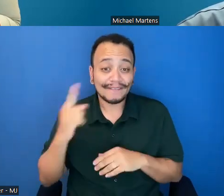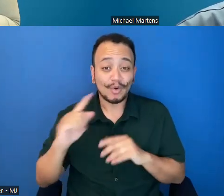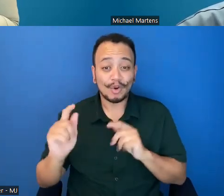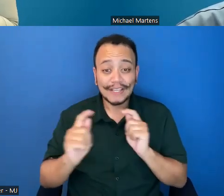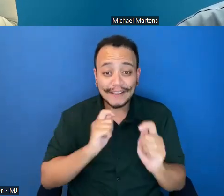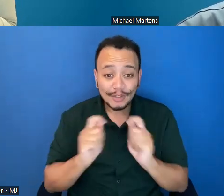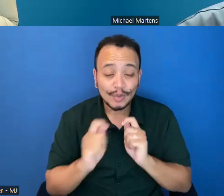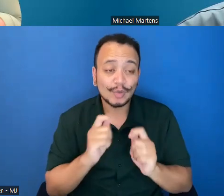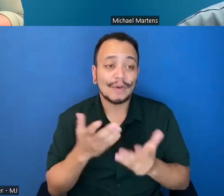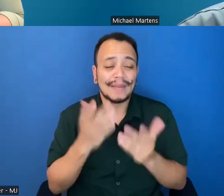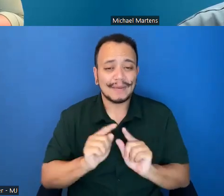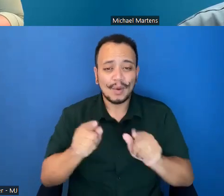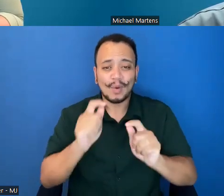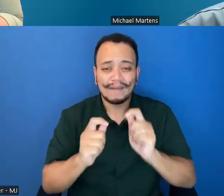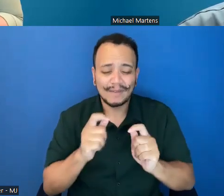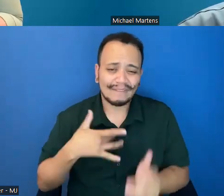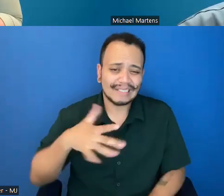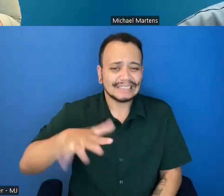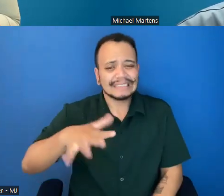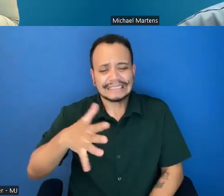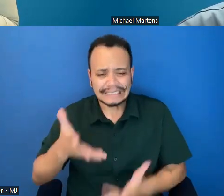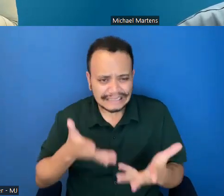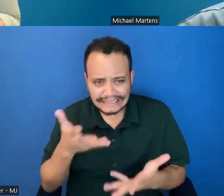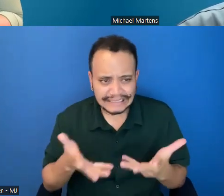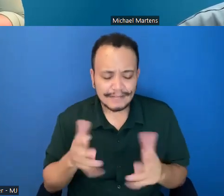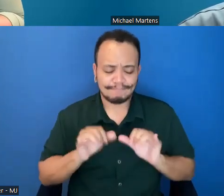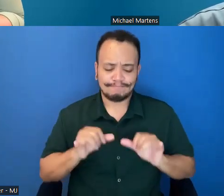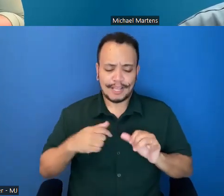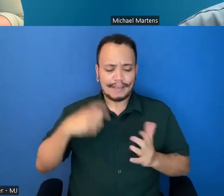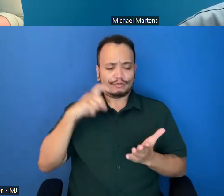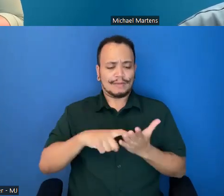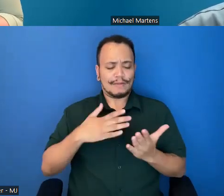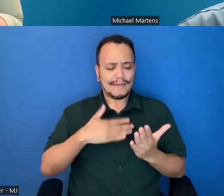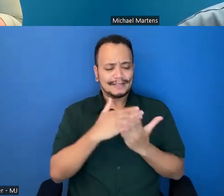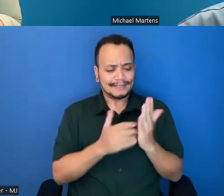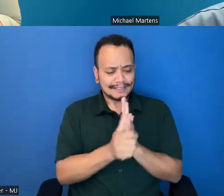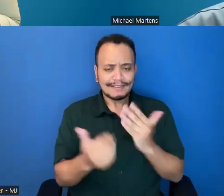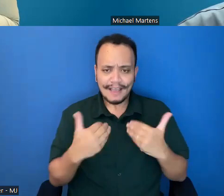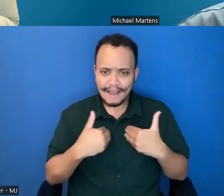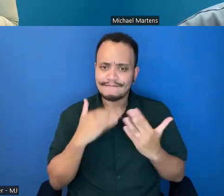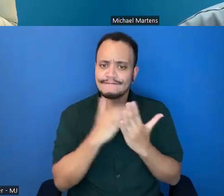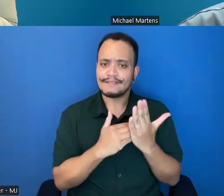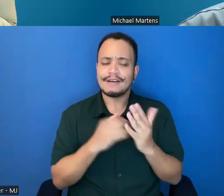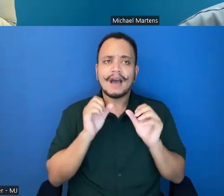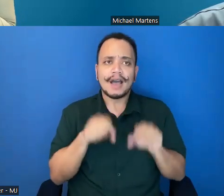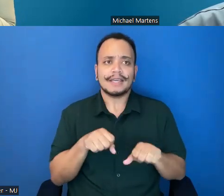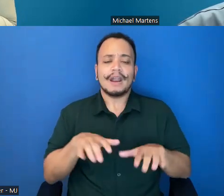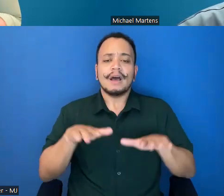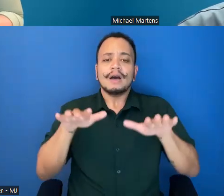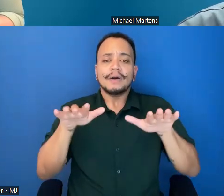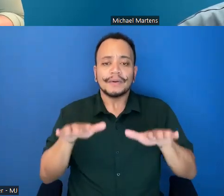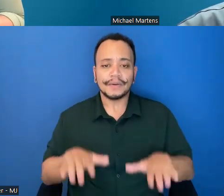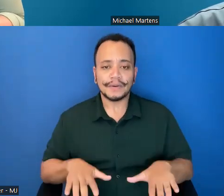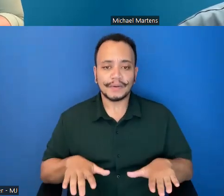well. Knowing my skills helped me to take a breath, take a